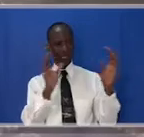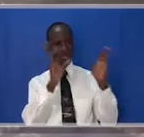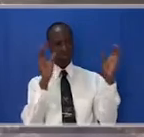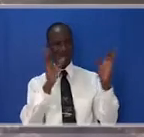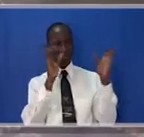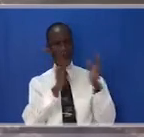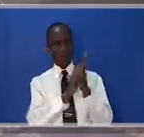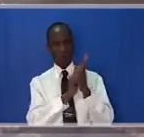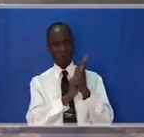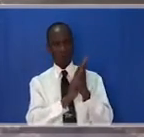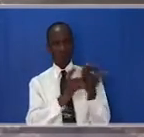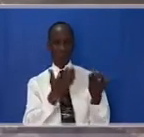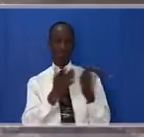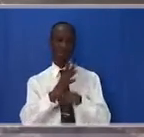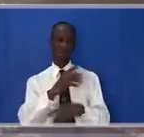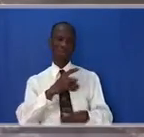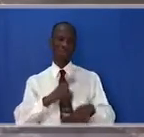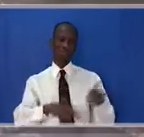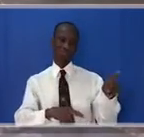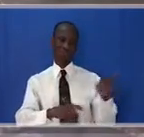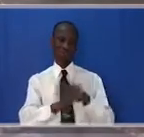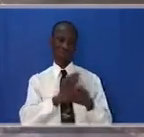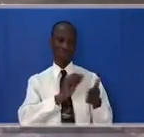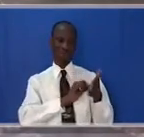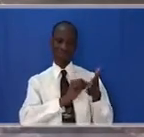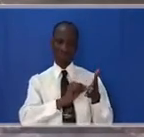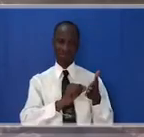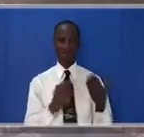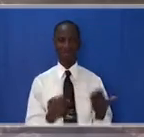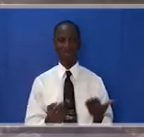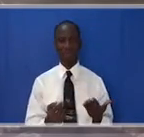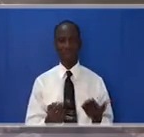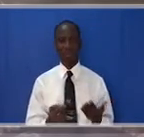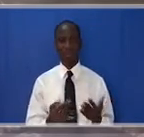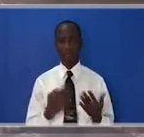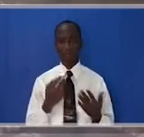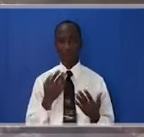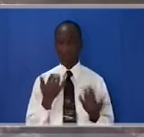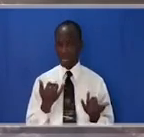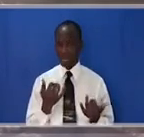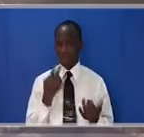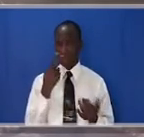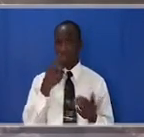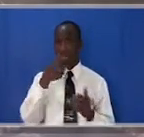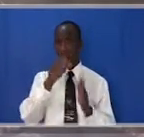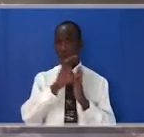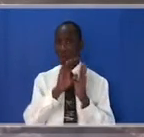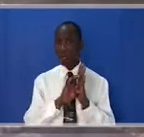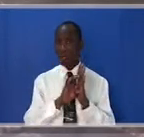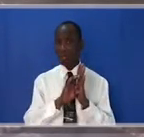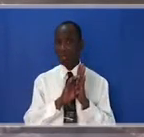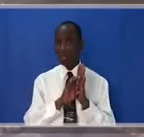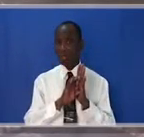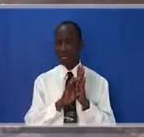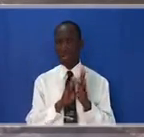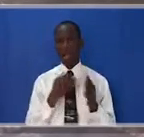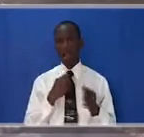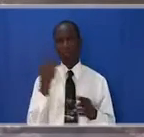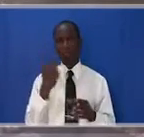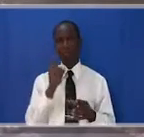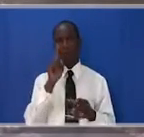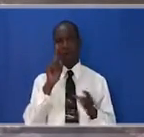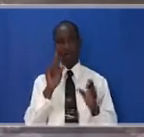that in the 10 laws, in the 10 commandments, there is only one ceremonial law in it, and that is the Sabbath. Sabbath